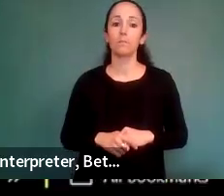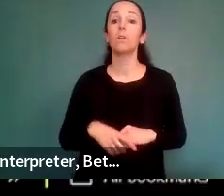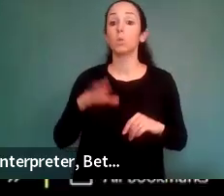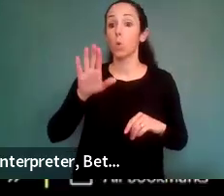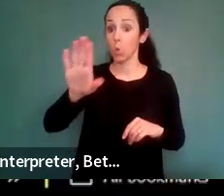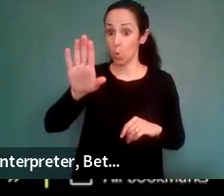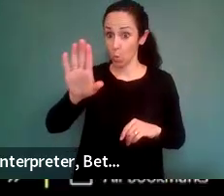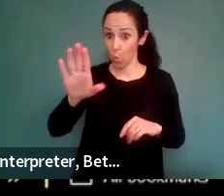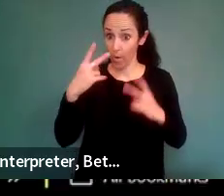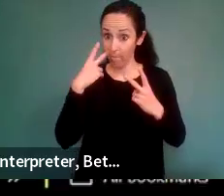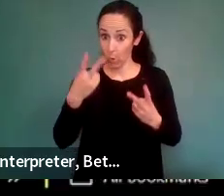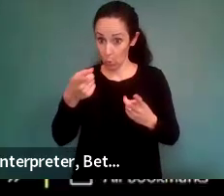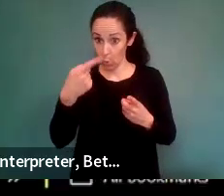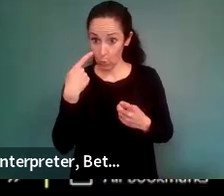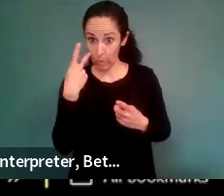rectangle, sort of